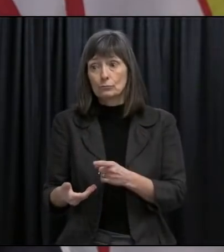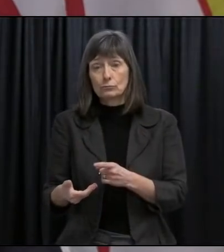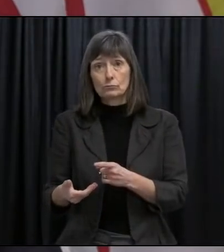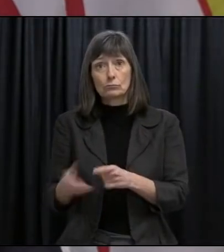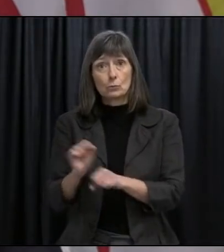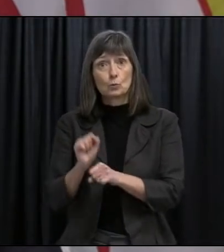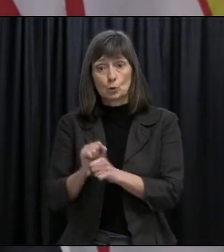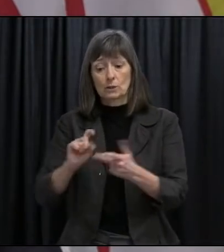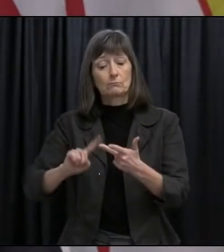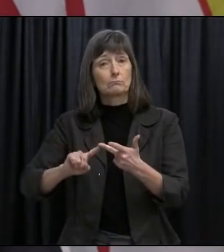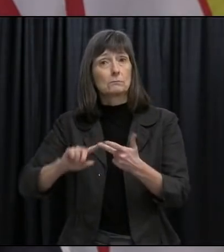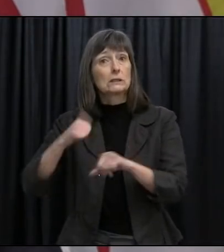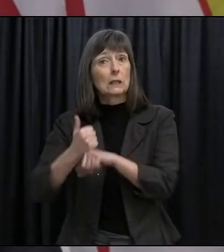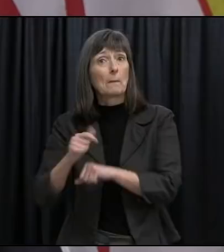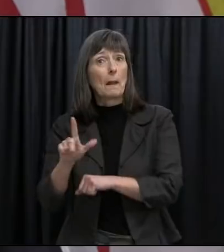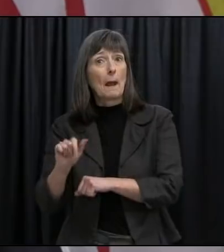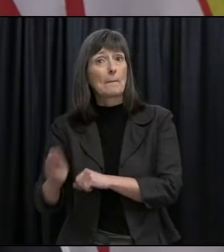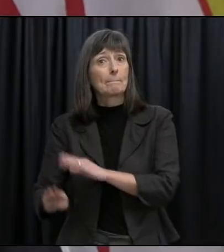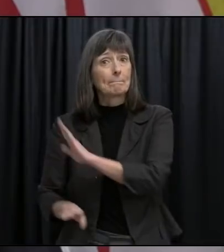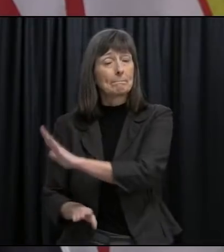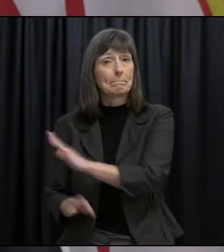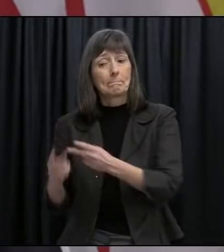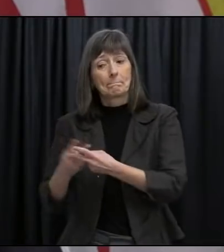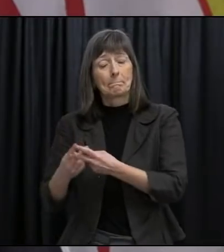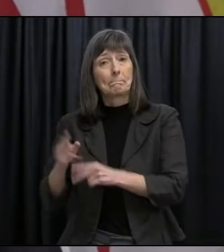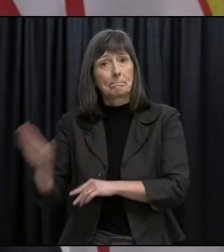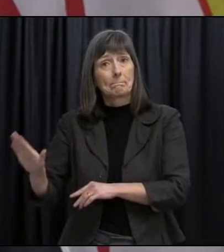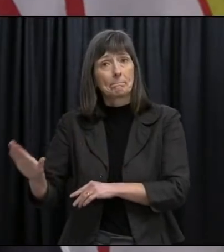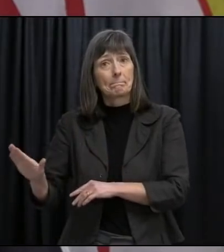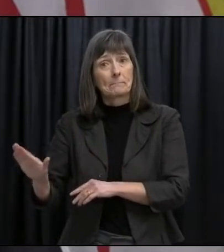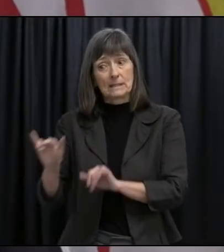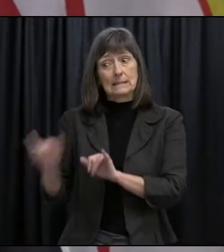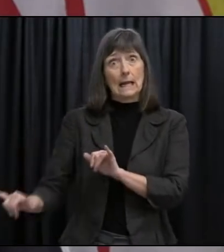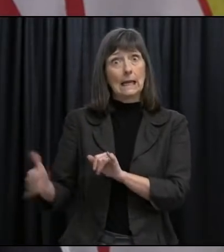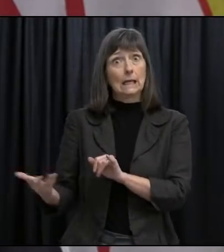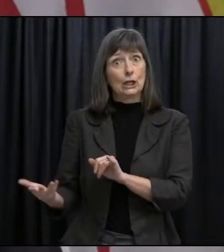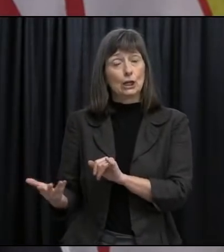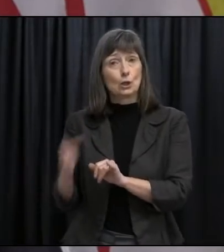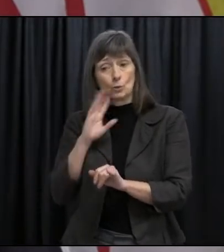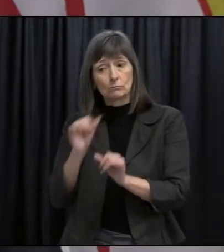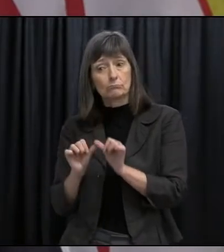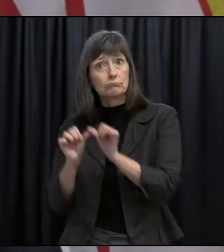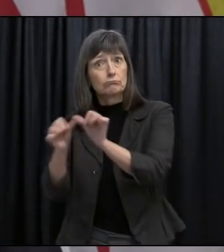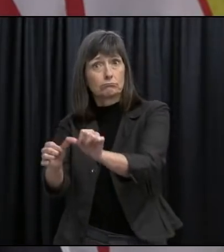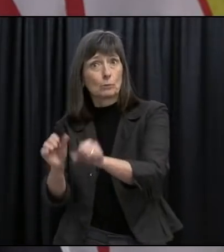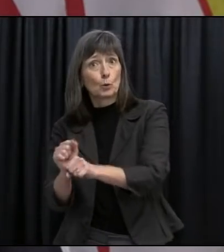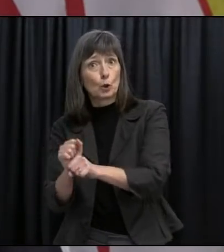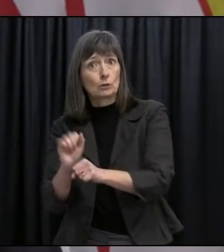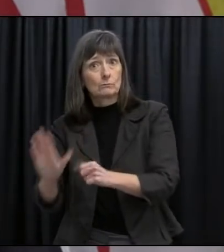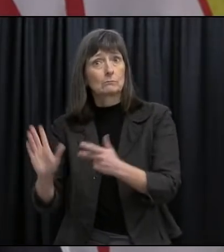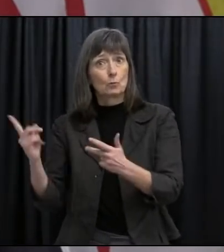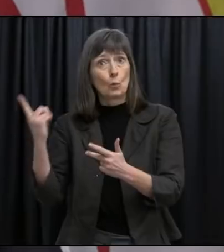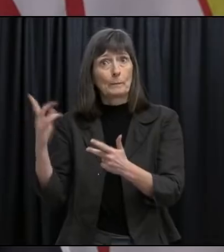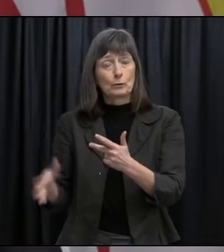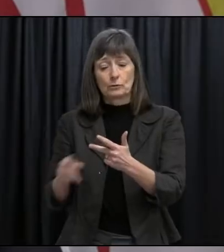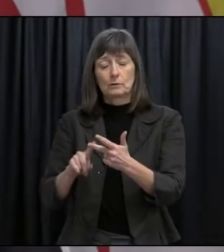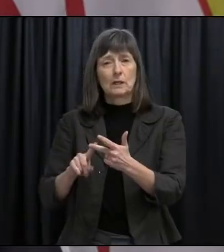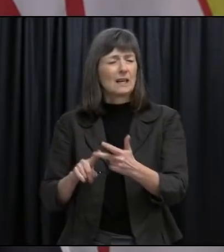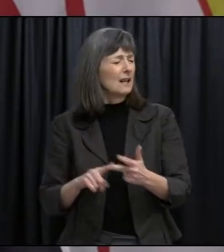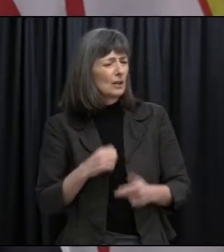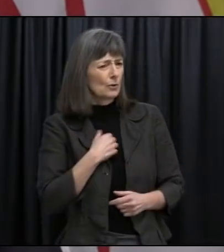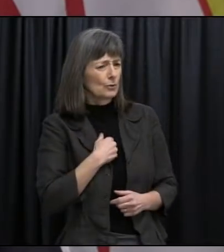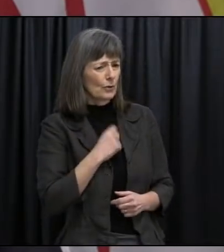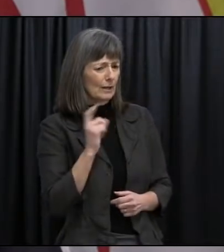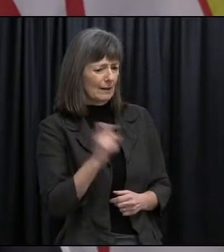to do that here. So they are staying here. They will be able to do that. I meant